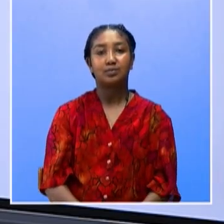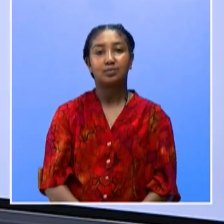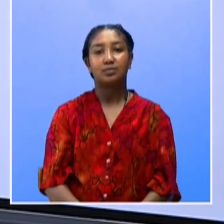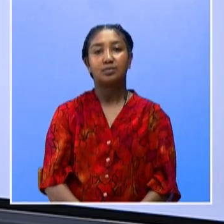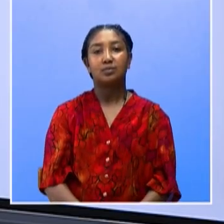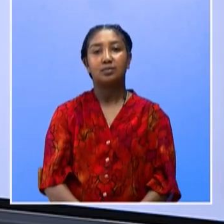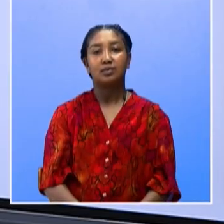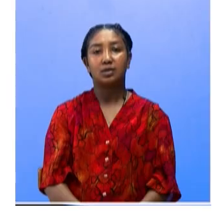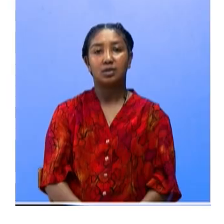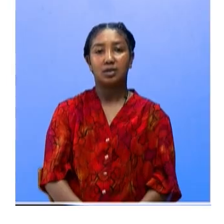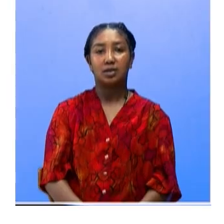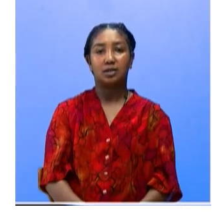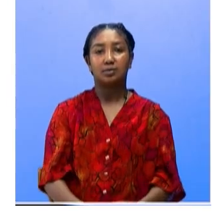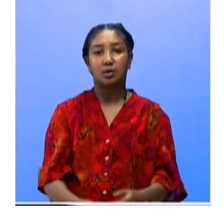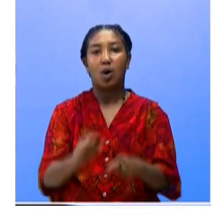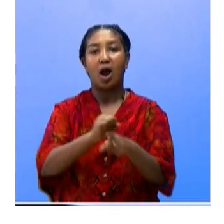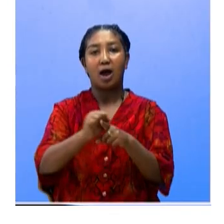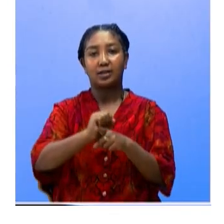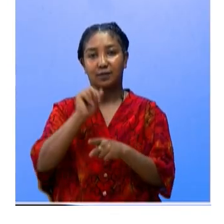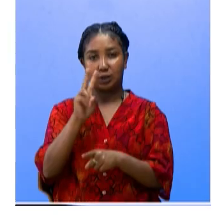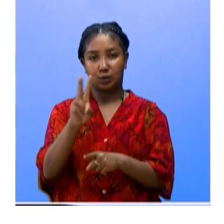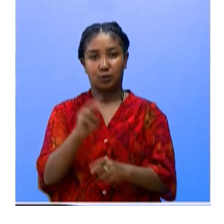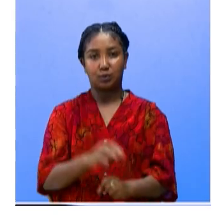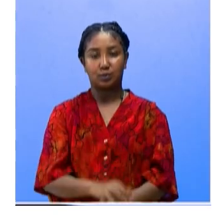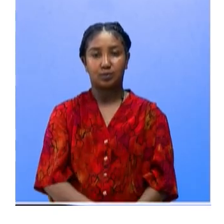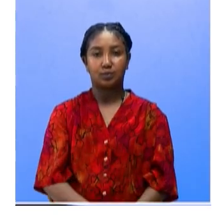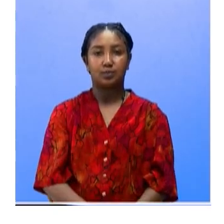Here, activity 2.